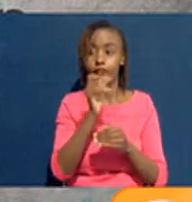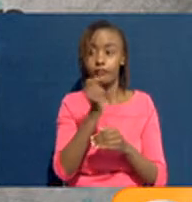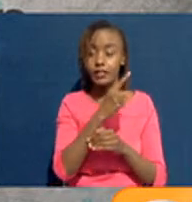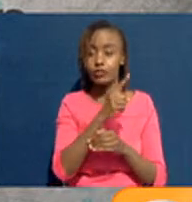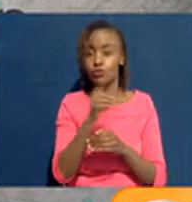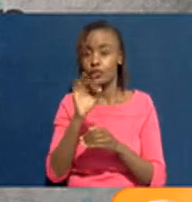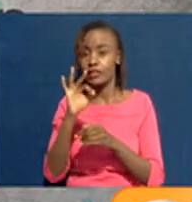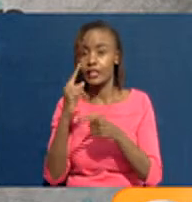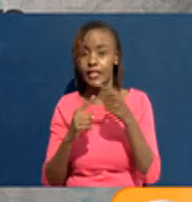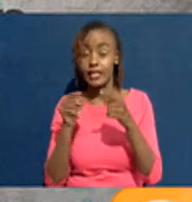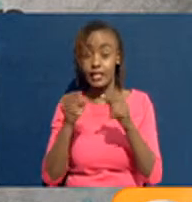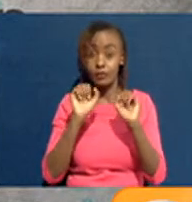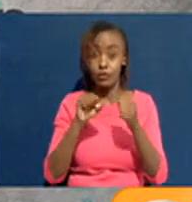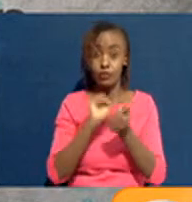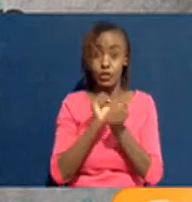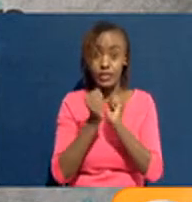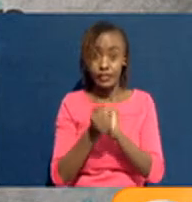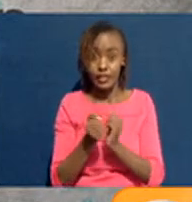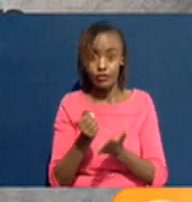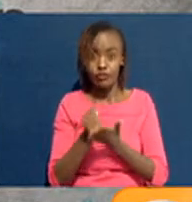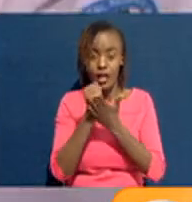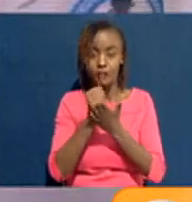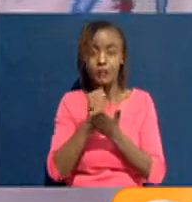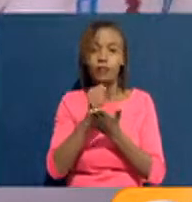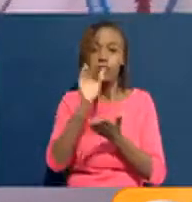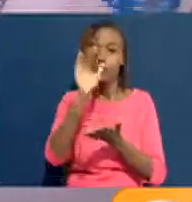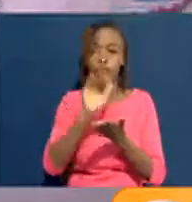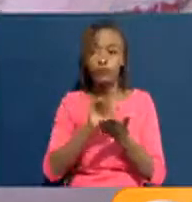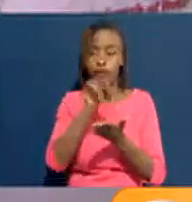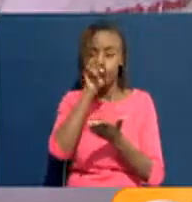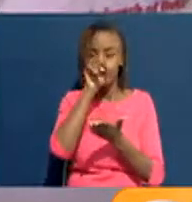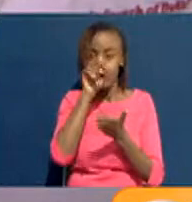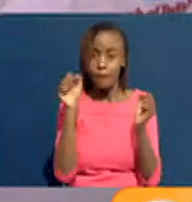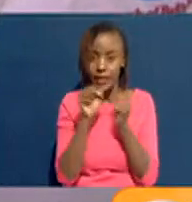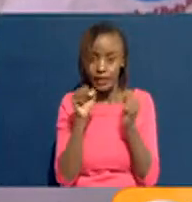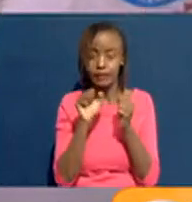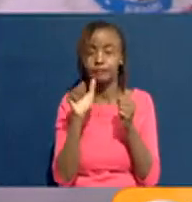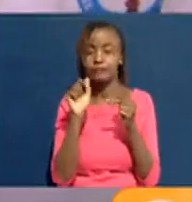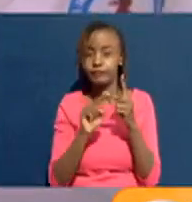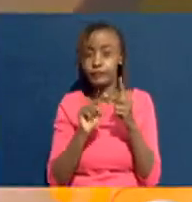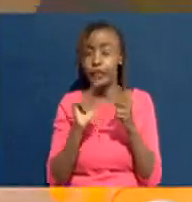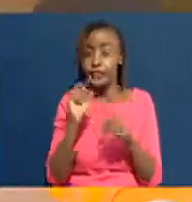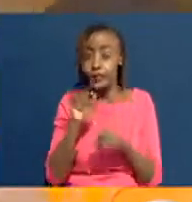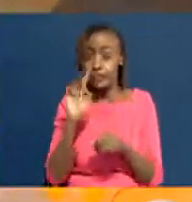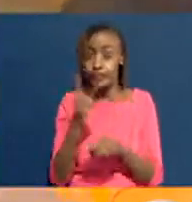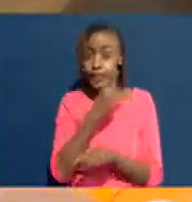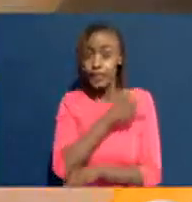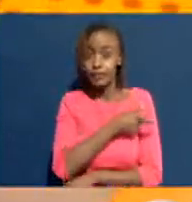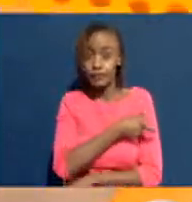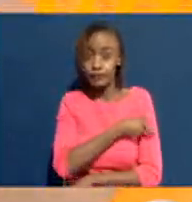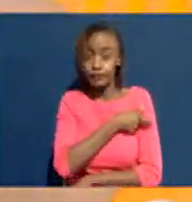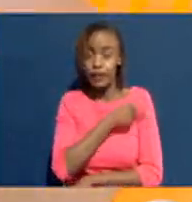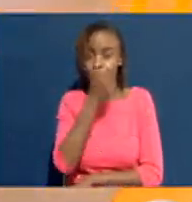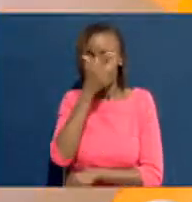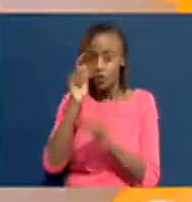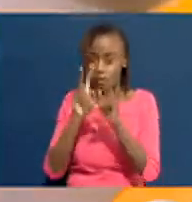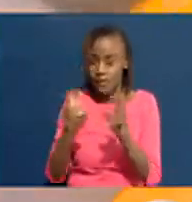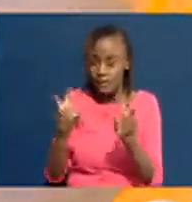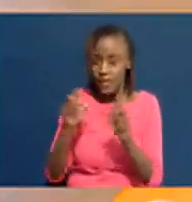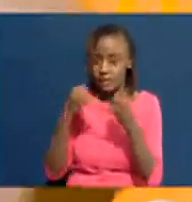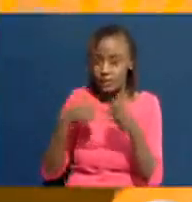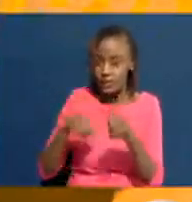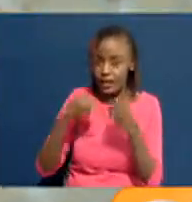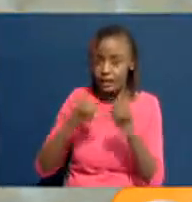is seen as a game changer in the fight against malaria. The second vaccine is as a result of researchers' efforts to improve the